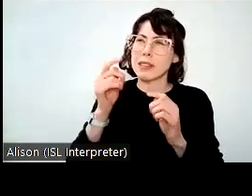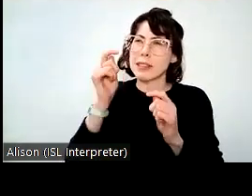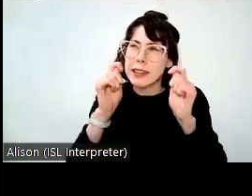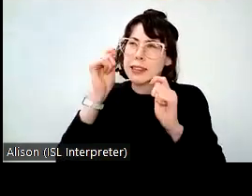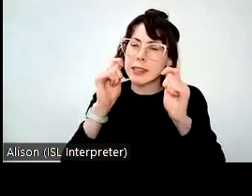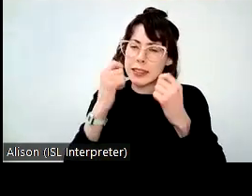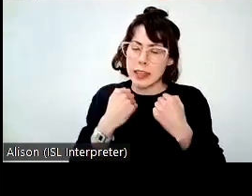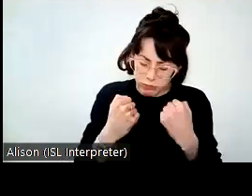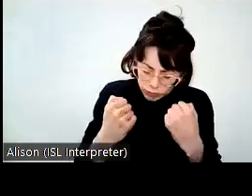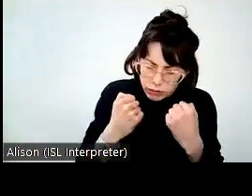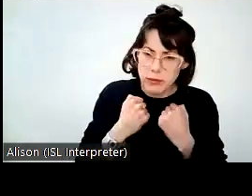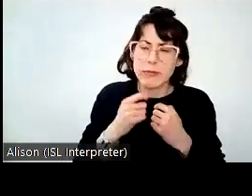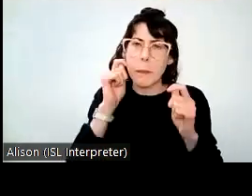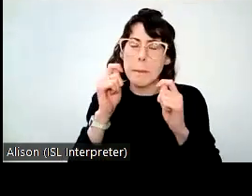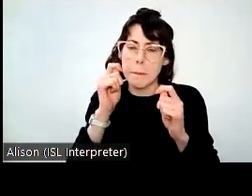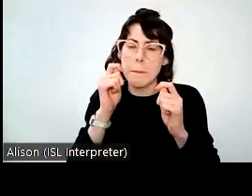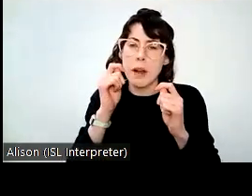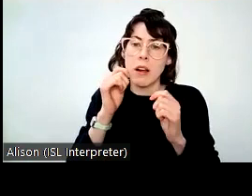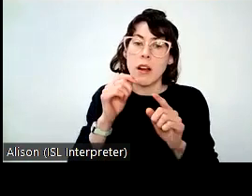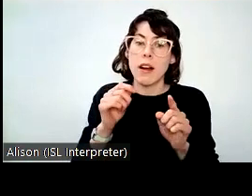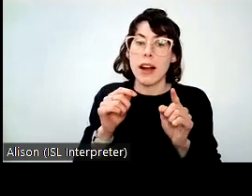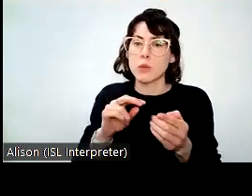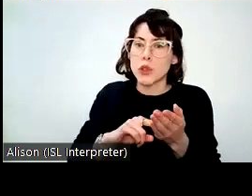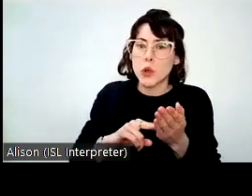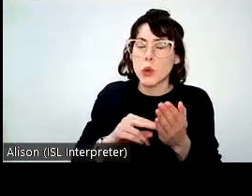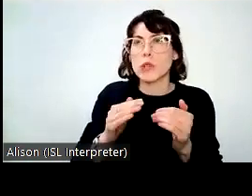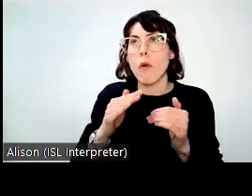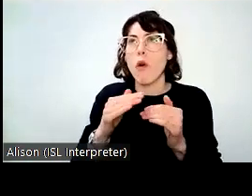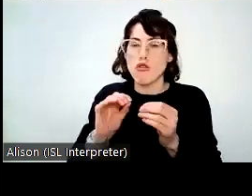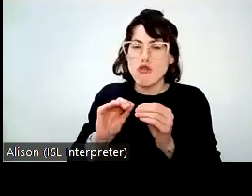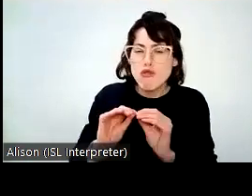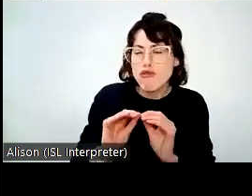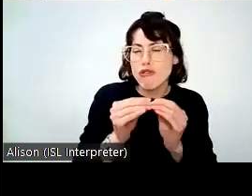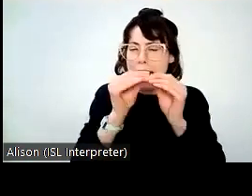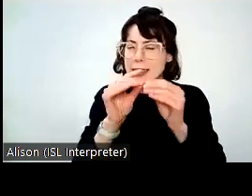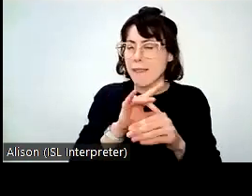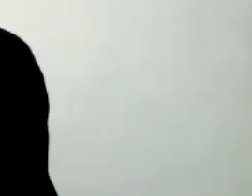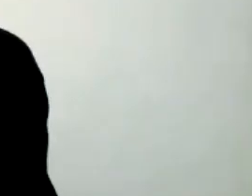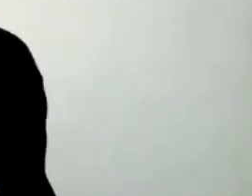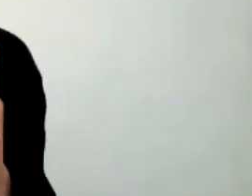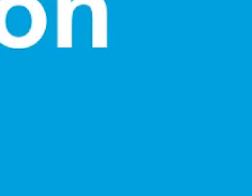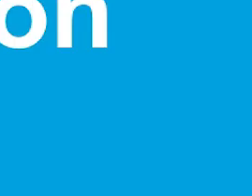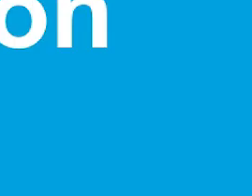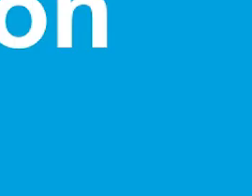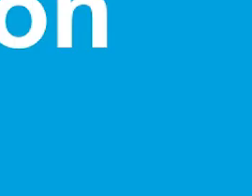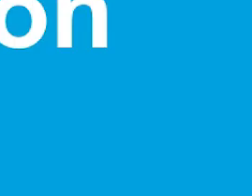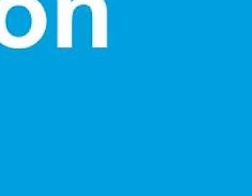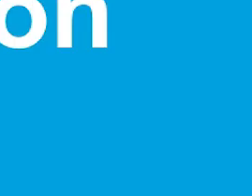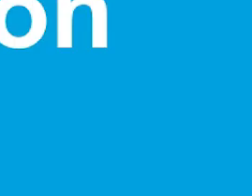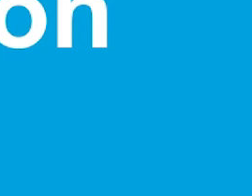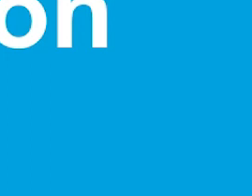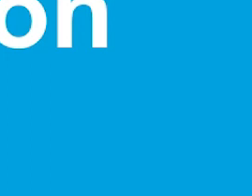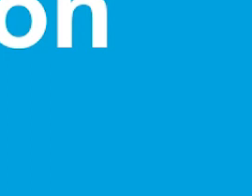and again, utilising a lot of, I suppose, creative and innovative assessment methods as well. So thank you.